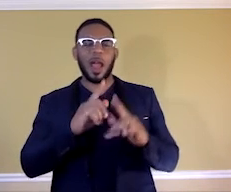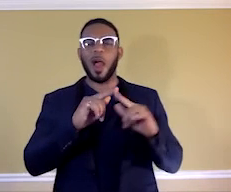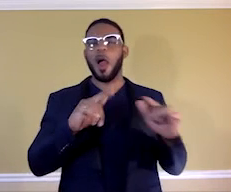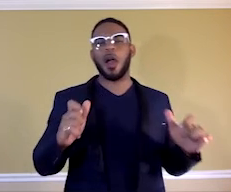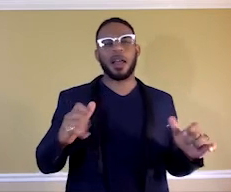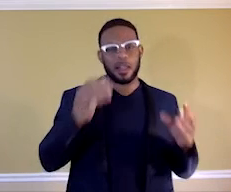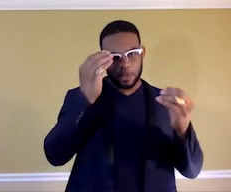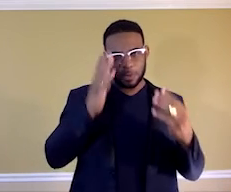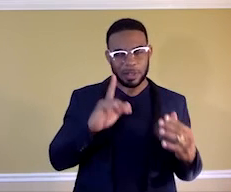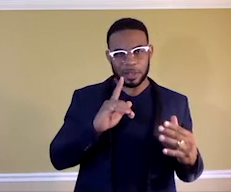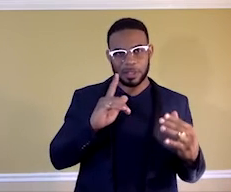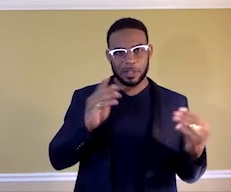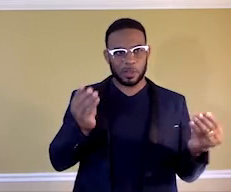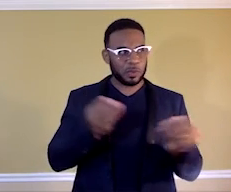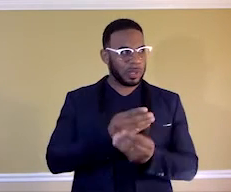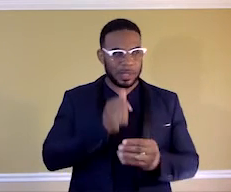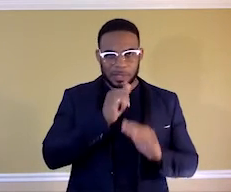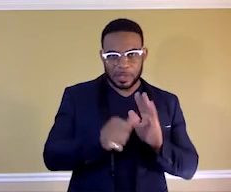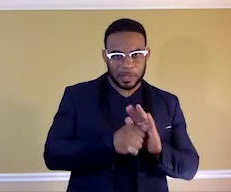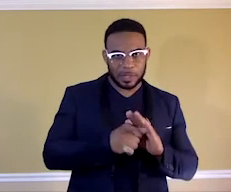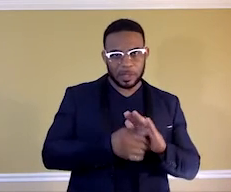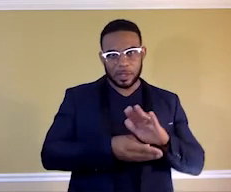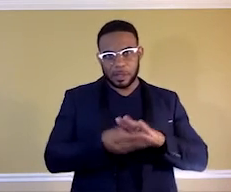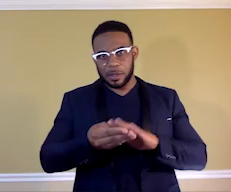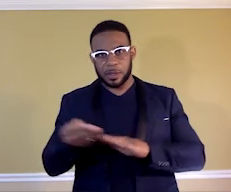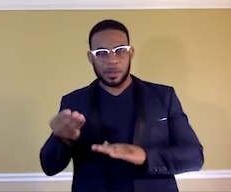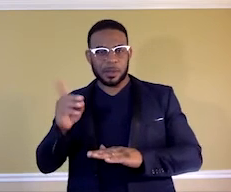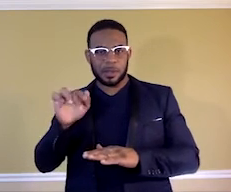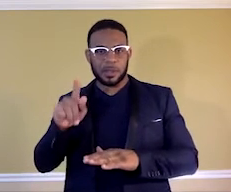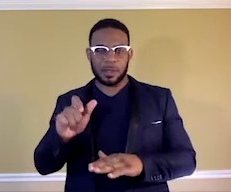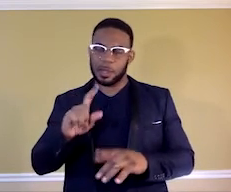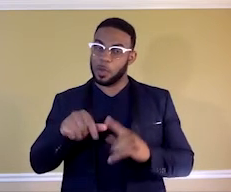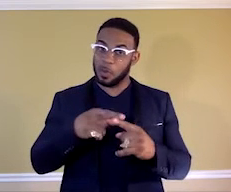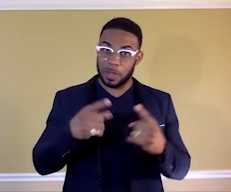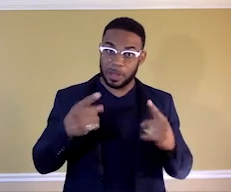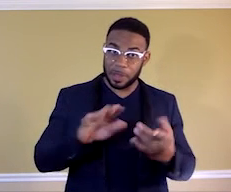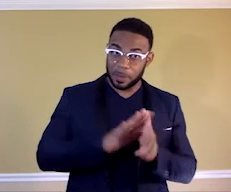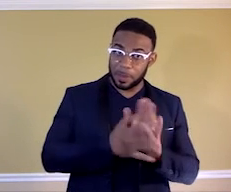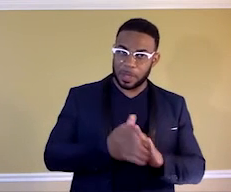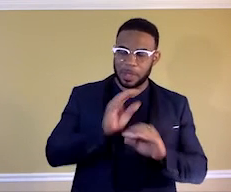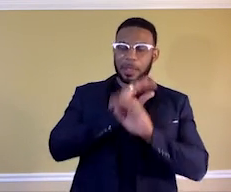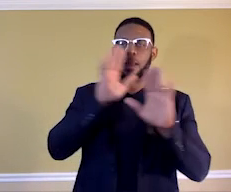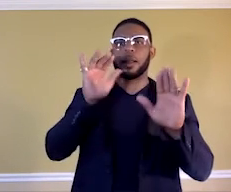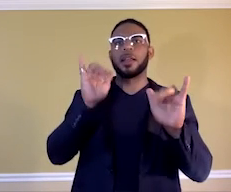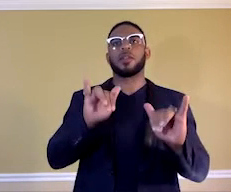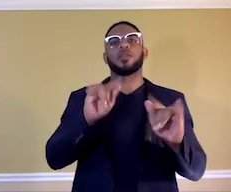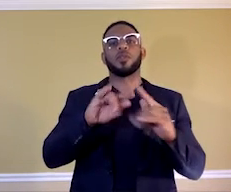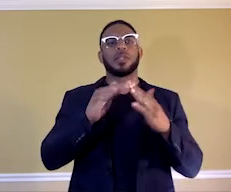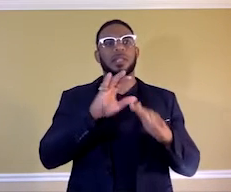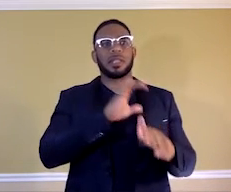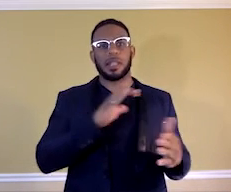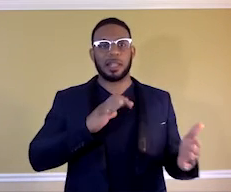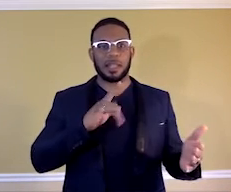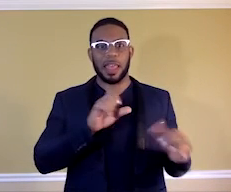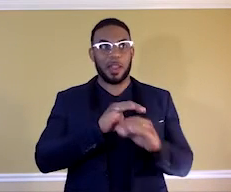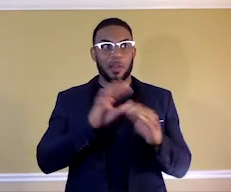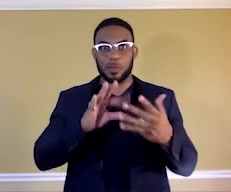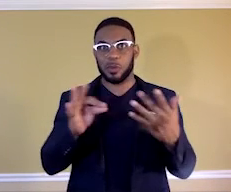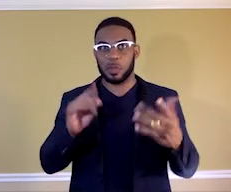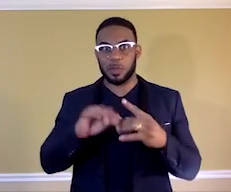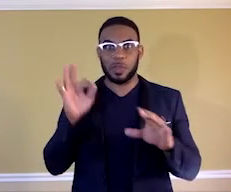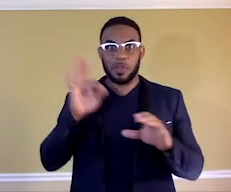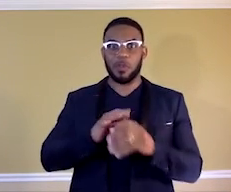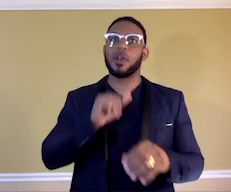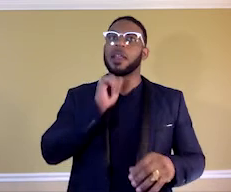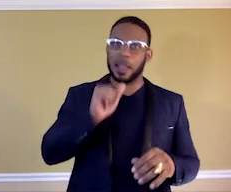of this information is trade secrets and proprietary data. And when this became clear to the city council, they had no choice but to